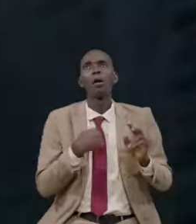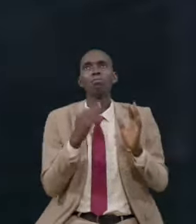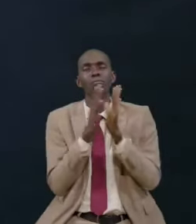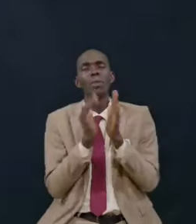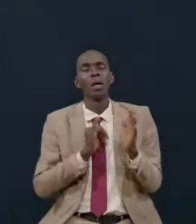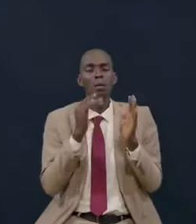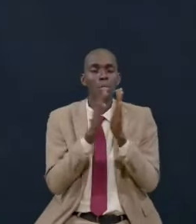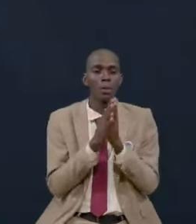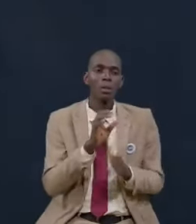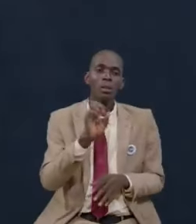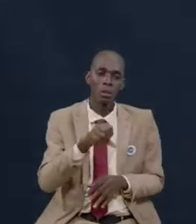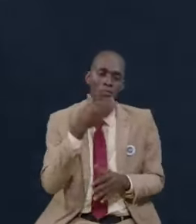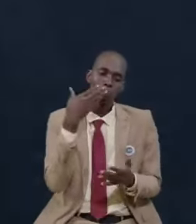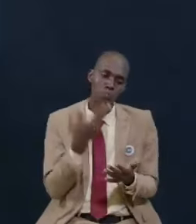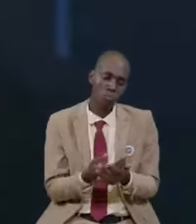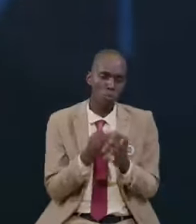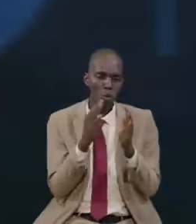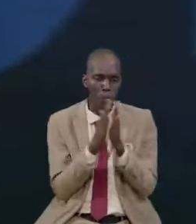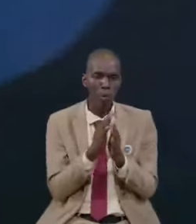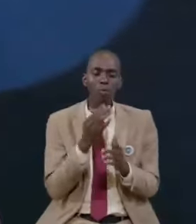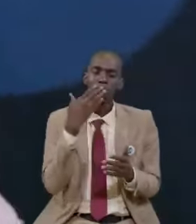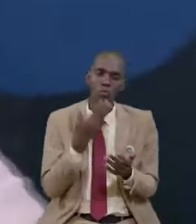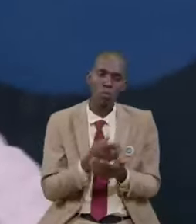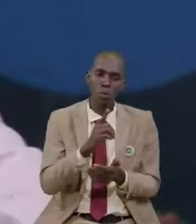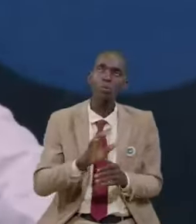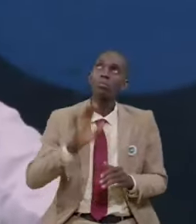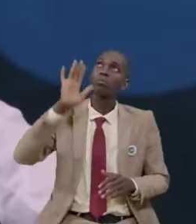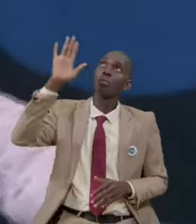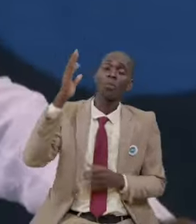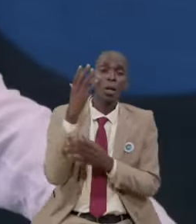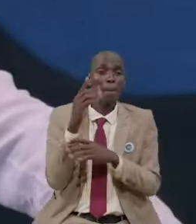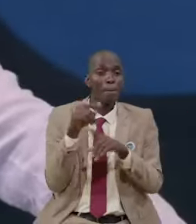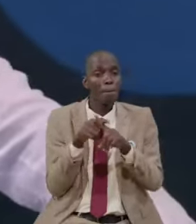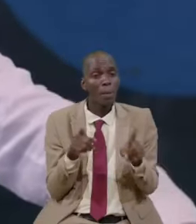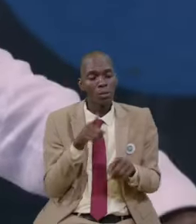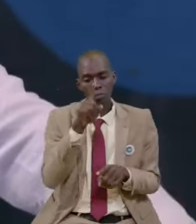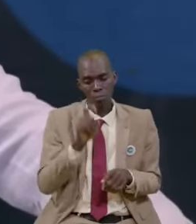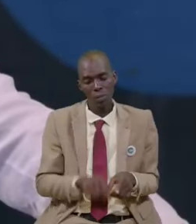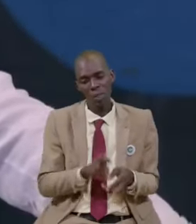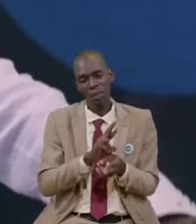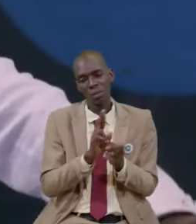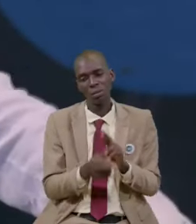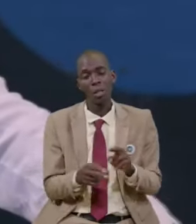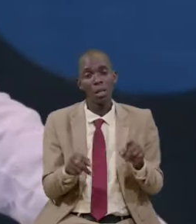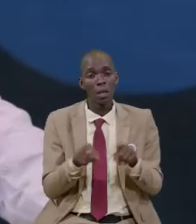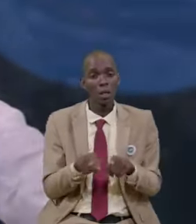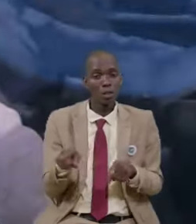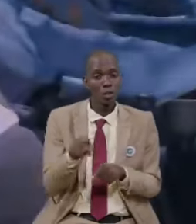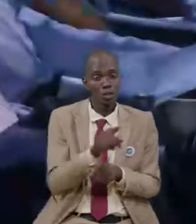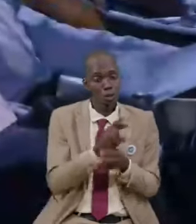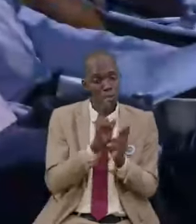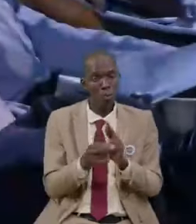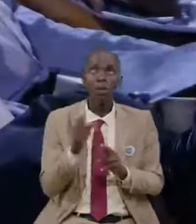It's good to raise up your hand, but you must repent. And as you repent, God will have mercy on